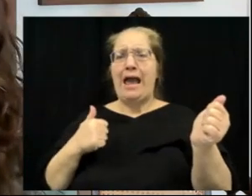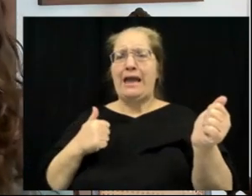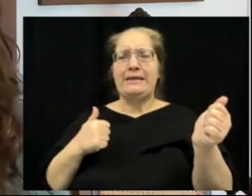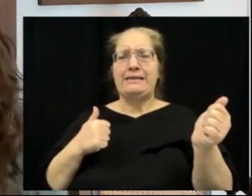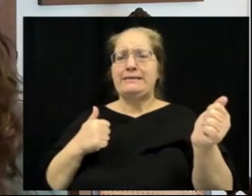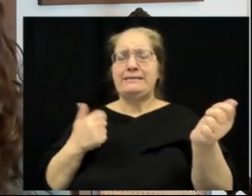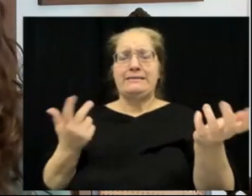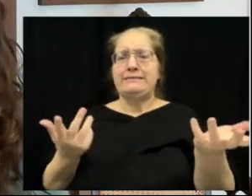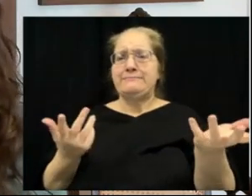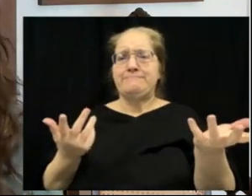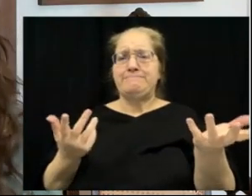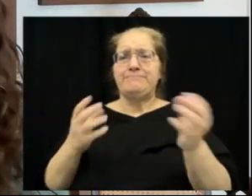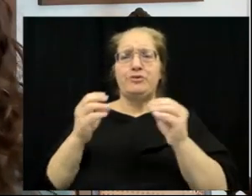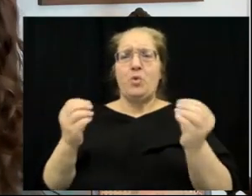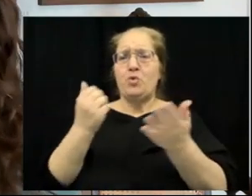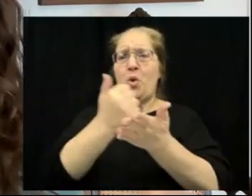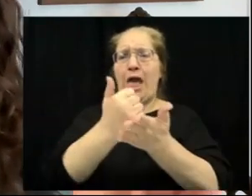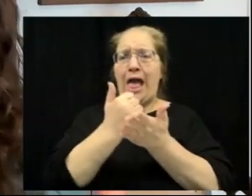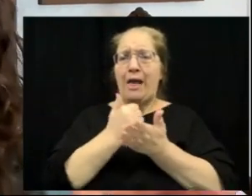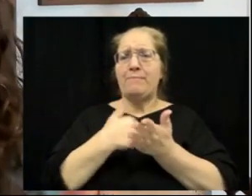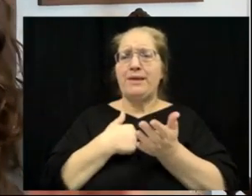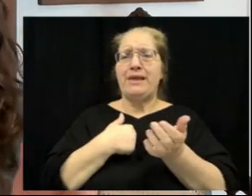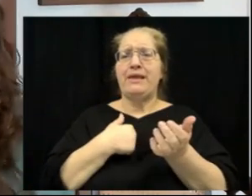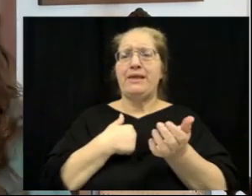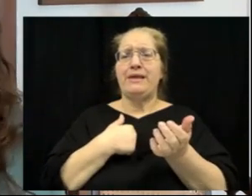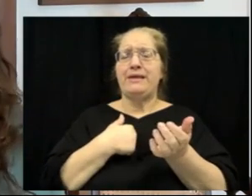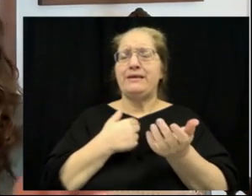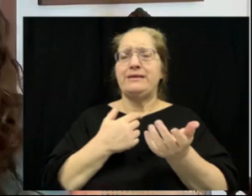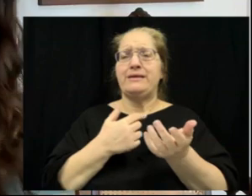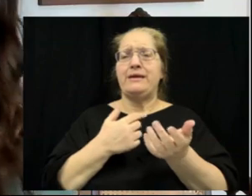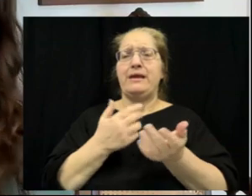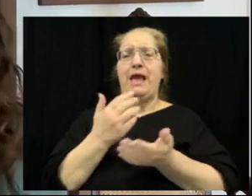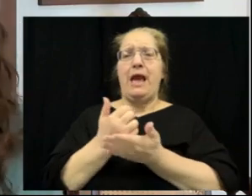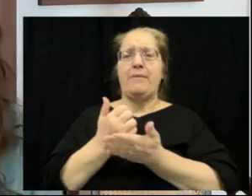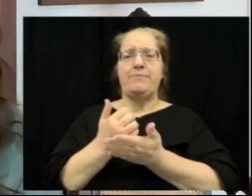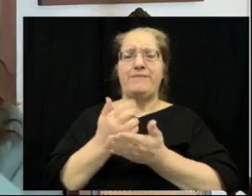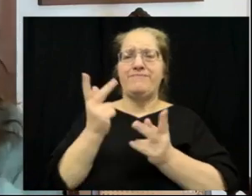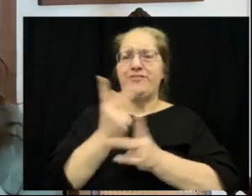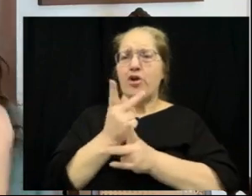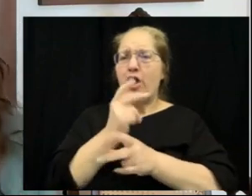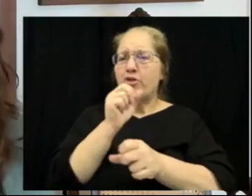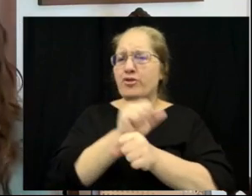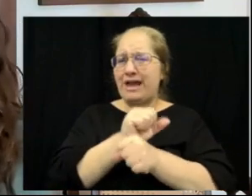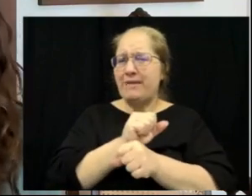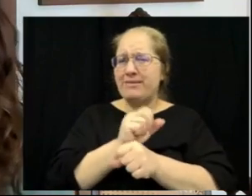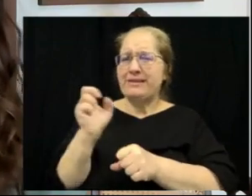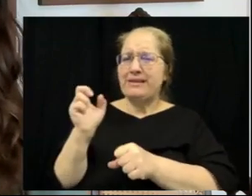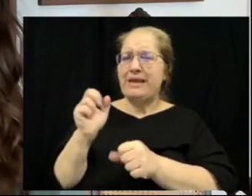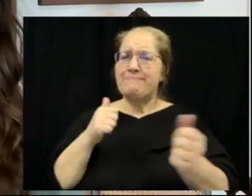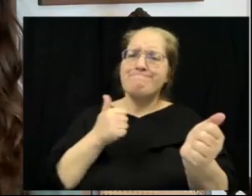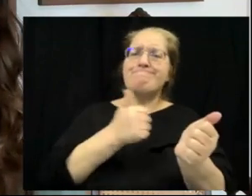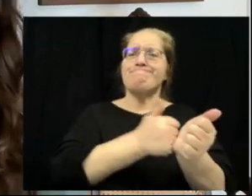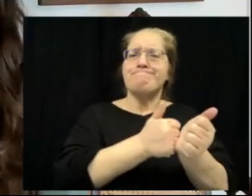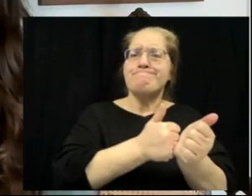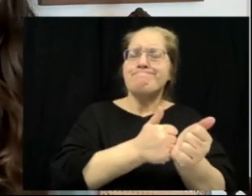have someone at school that can kind of help them break down those assignments and get back on track. So as a parent,